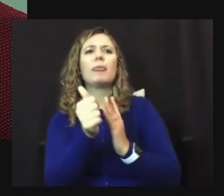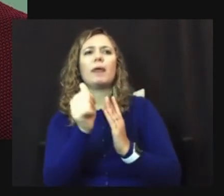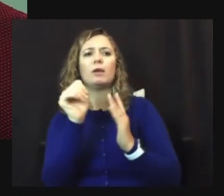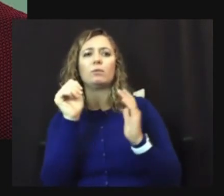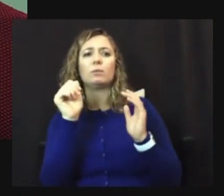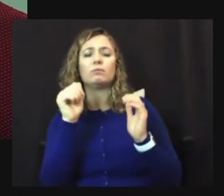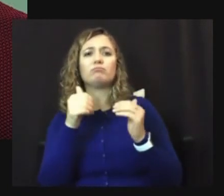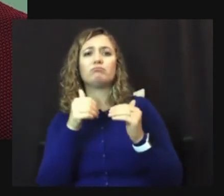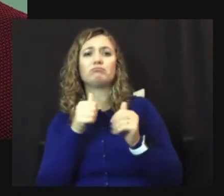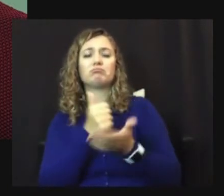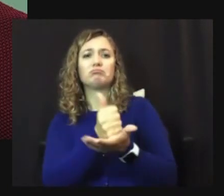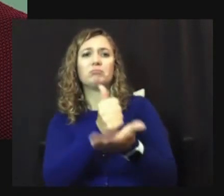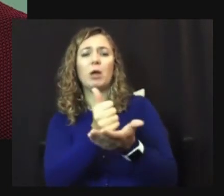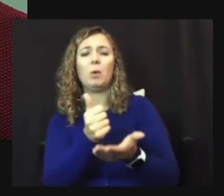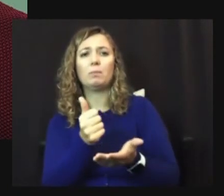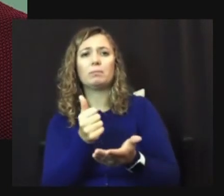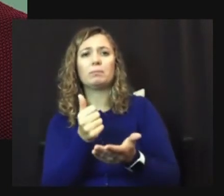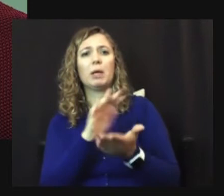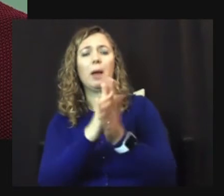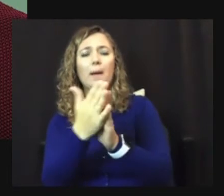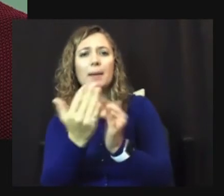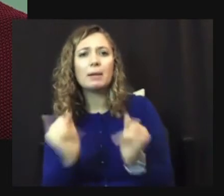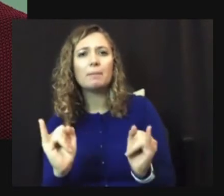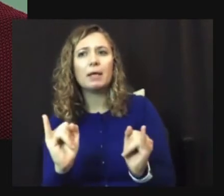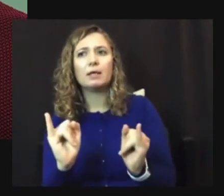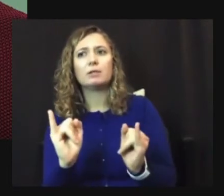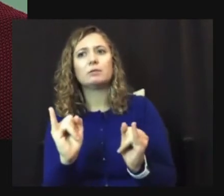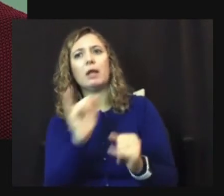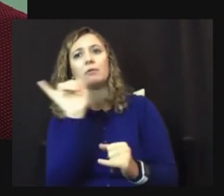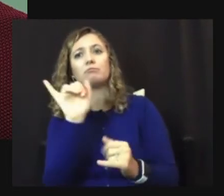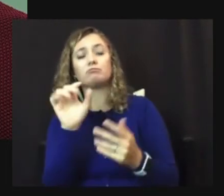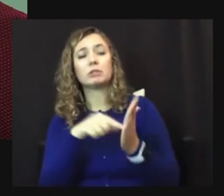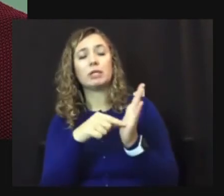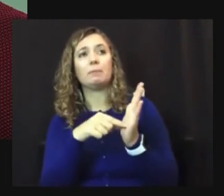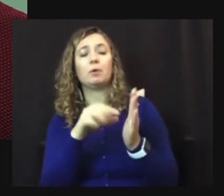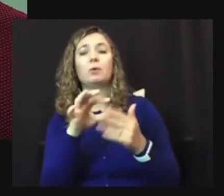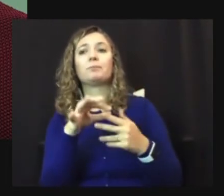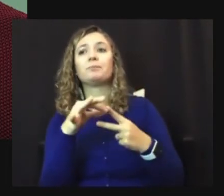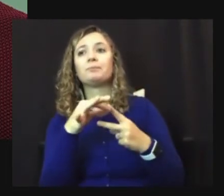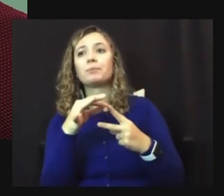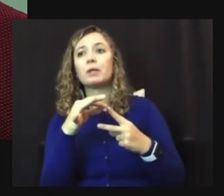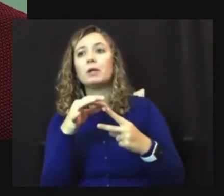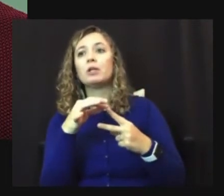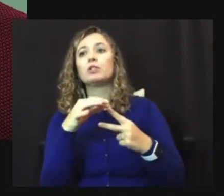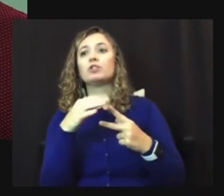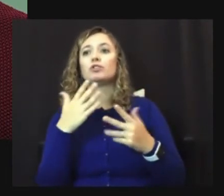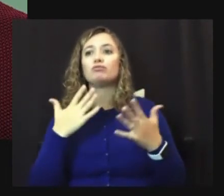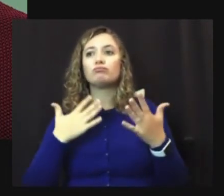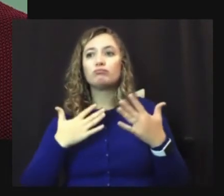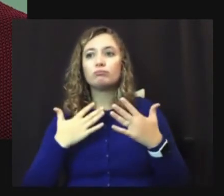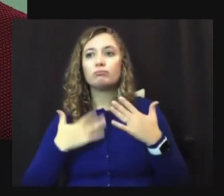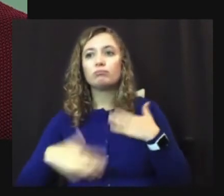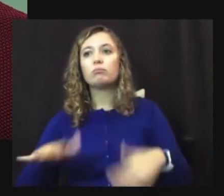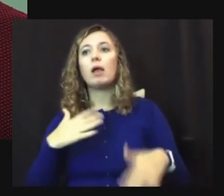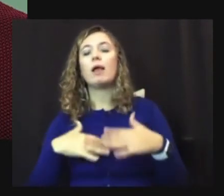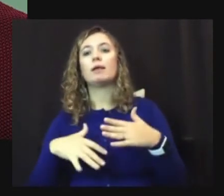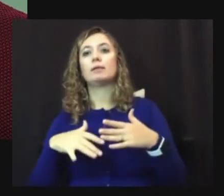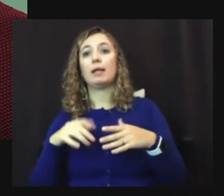help. This includes dressing, buttoning buttons, preparing food, and zipping zippers. Zippering